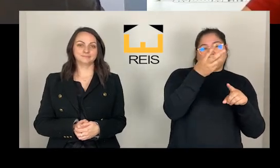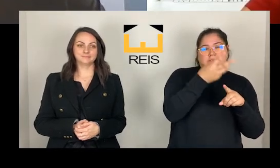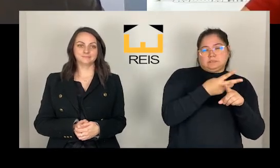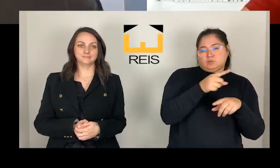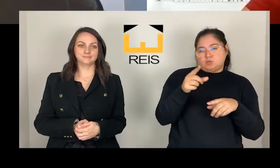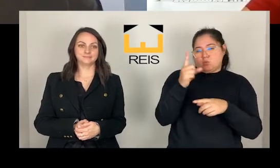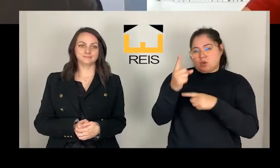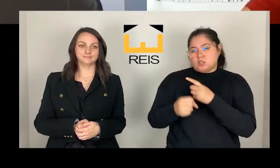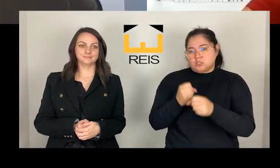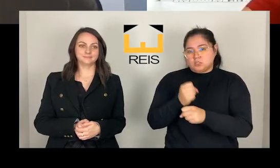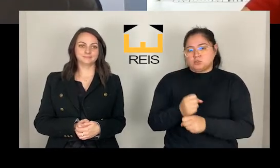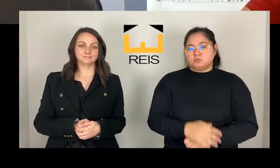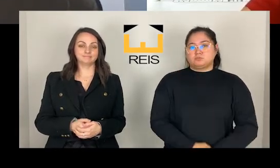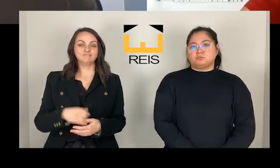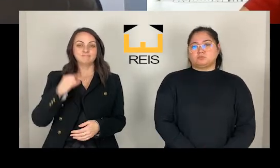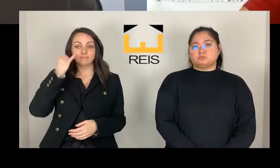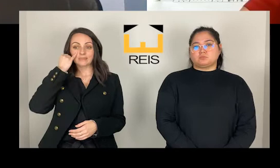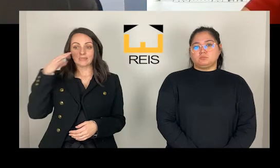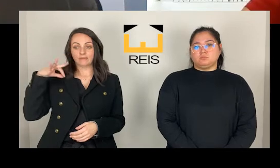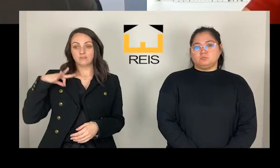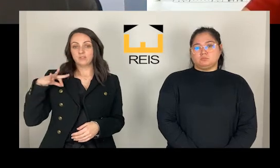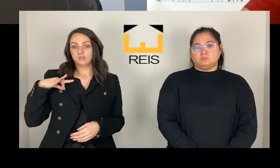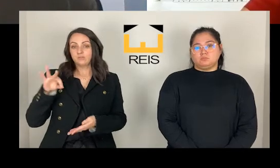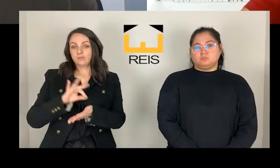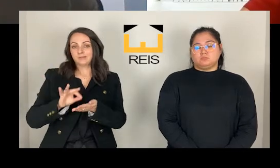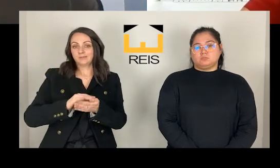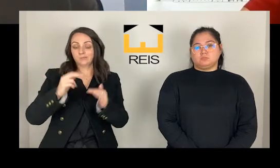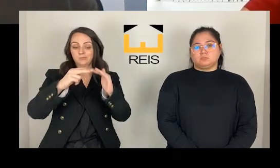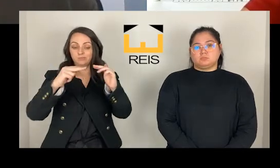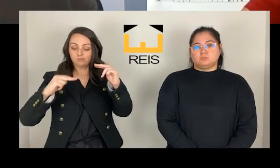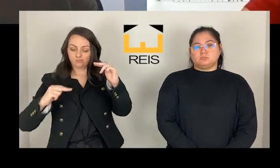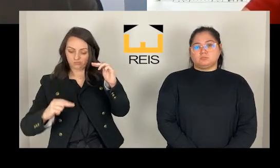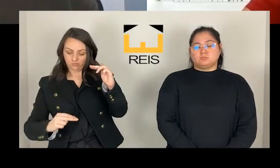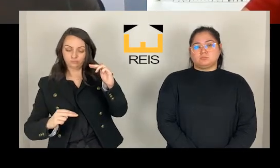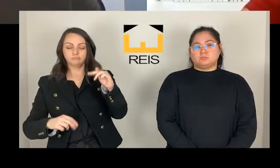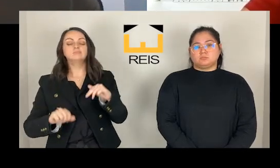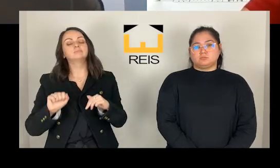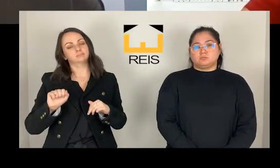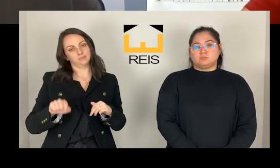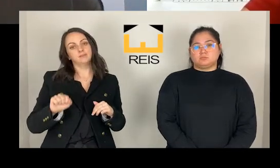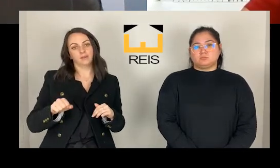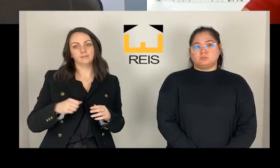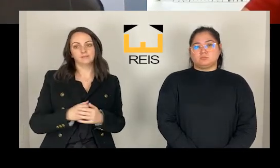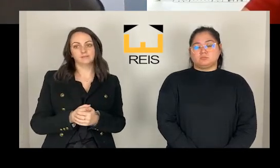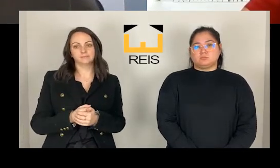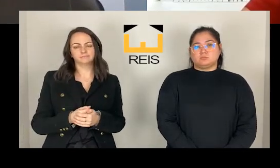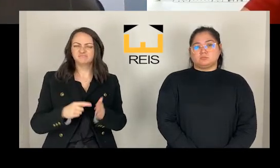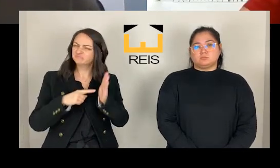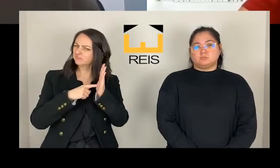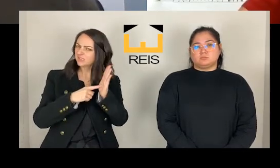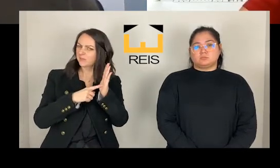is low enough, then yes. So if you were looking at, and I'll just kind of give an